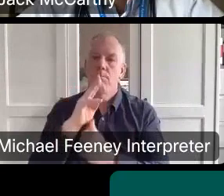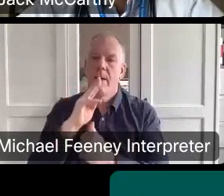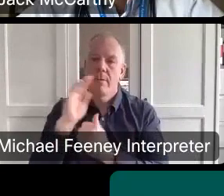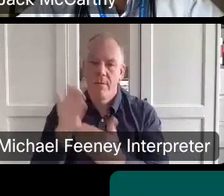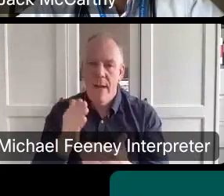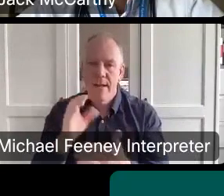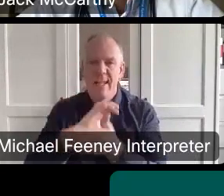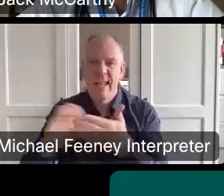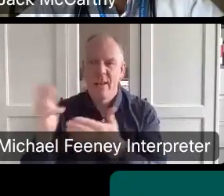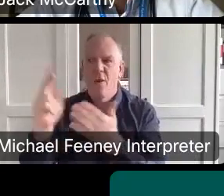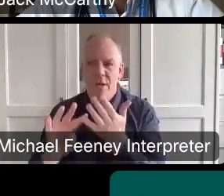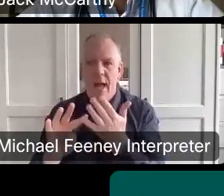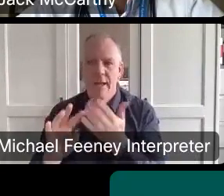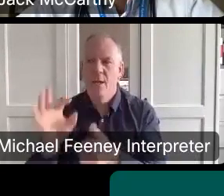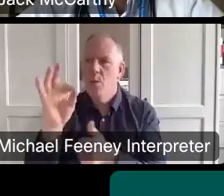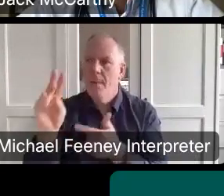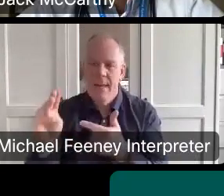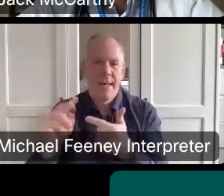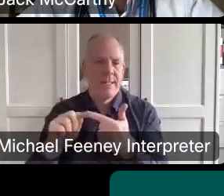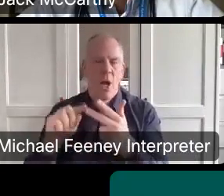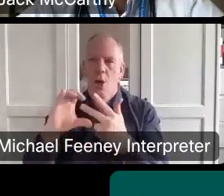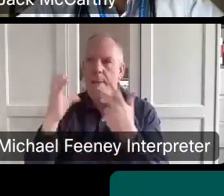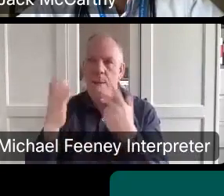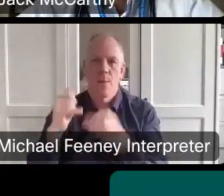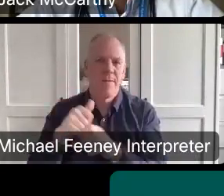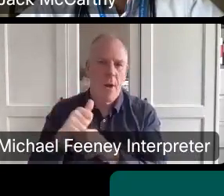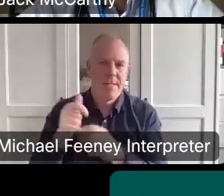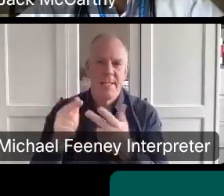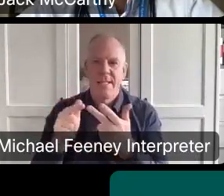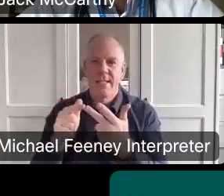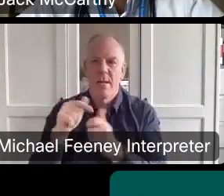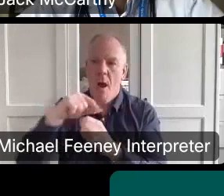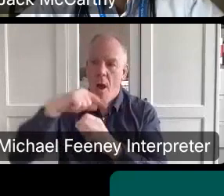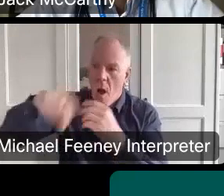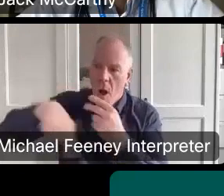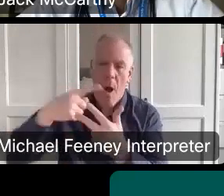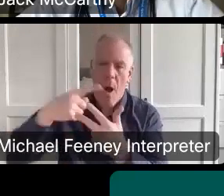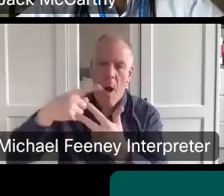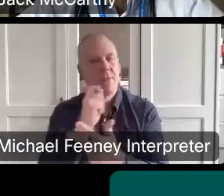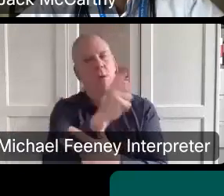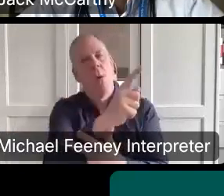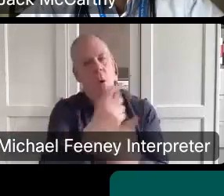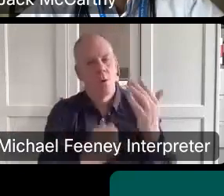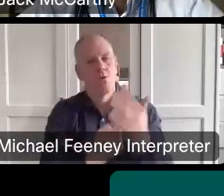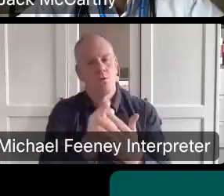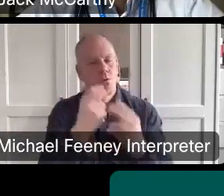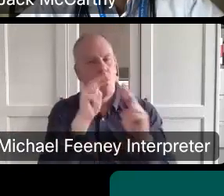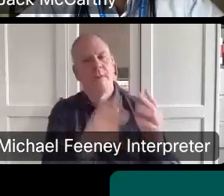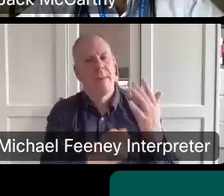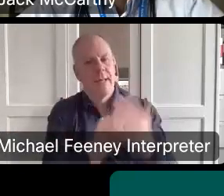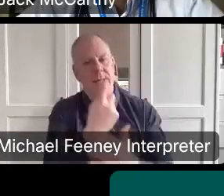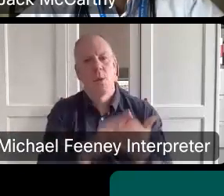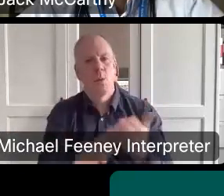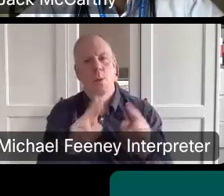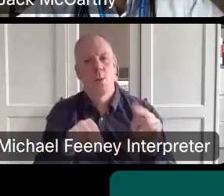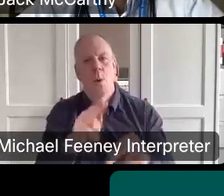providers, Section 39's, GPs, community pharmacies, and that will be able to report a notifiable incident via this